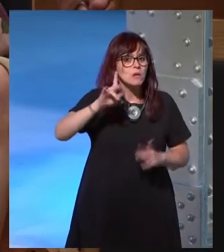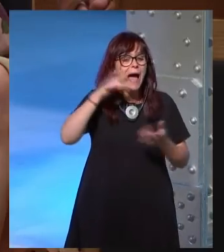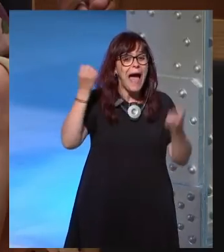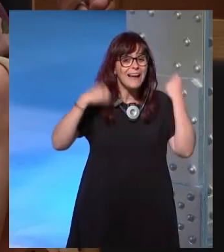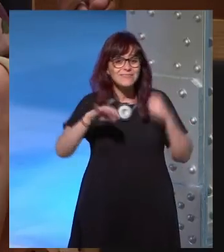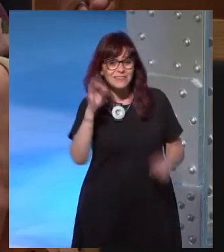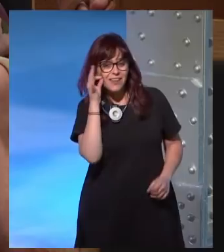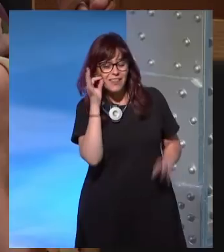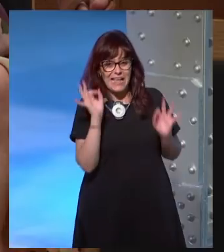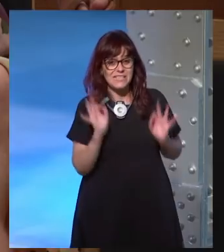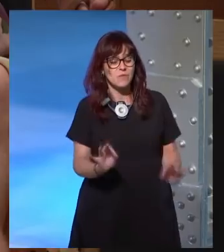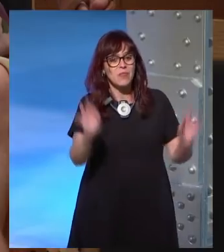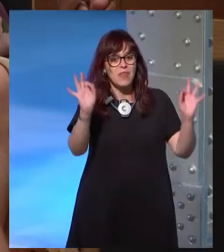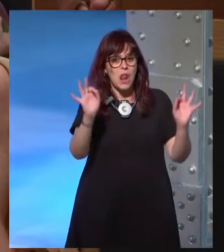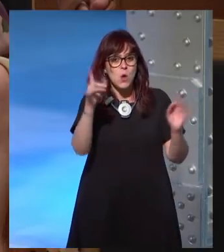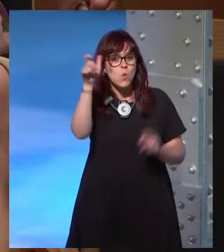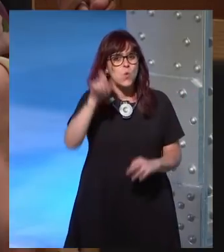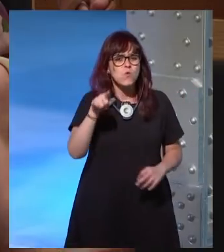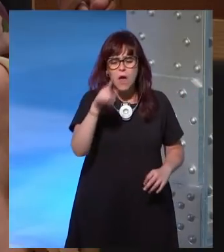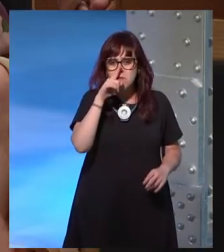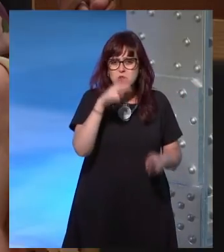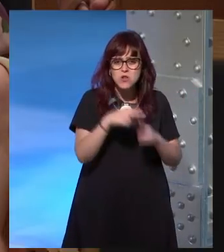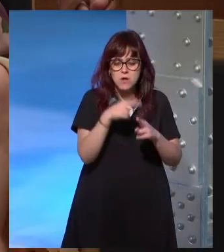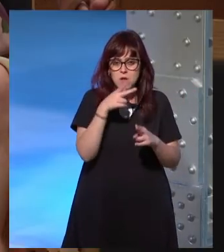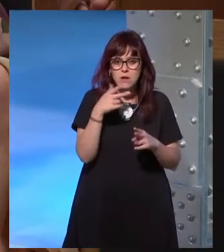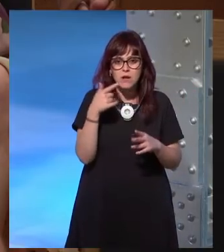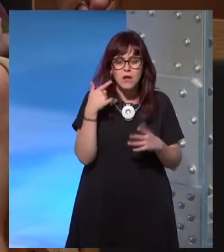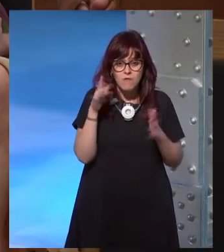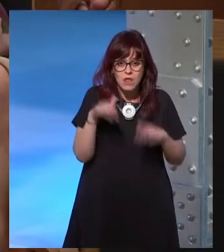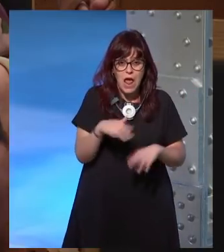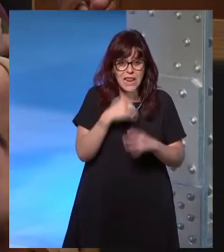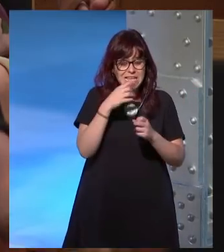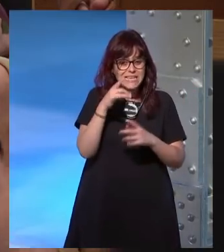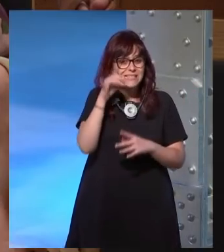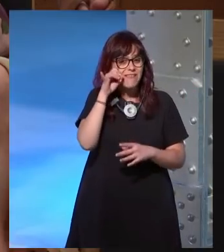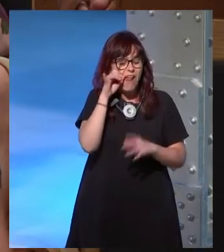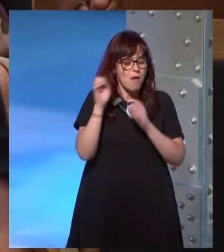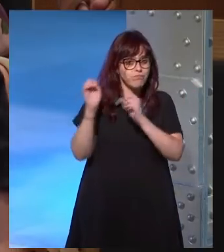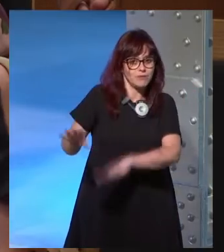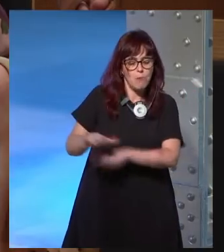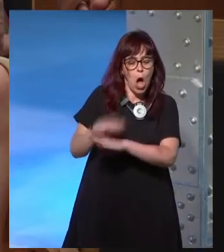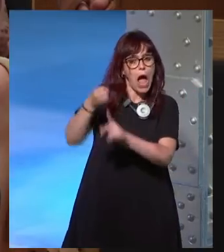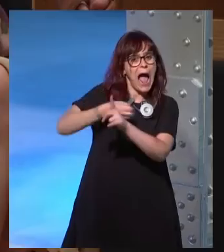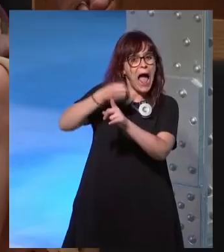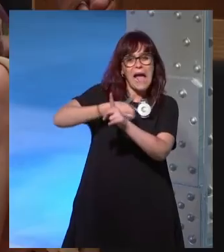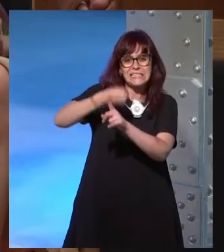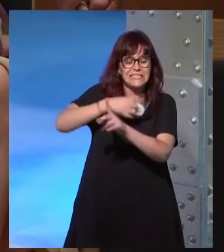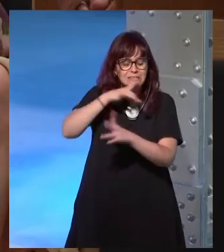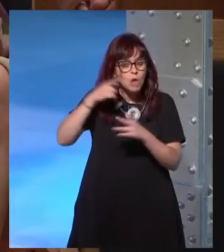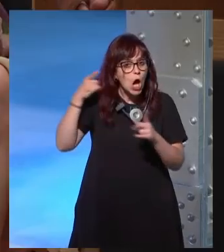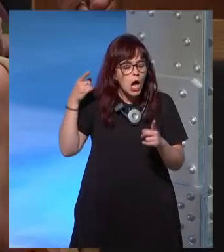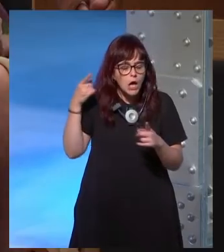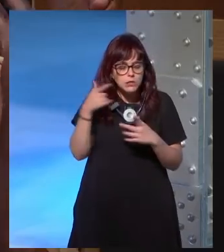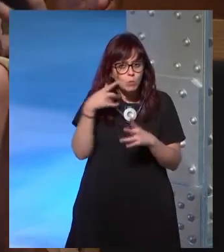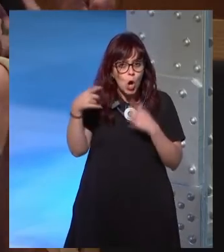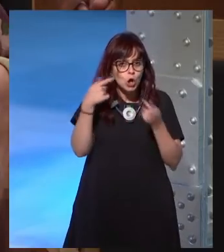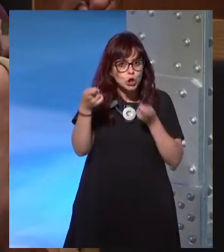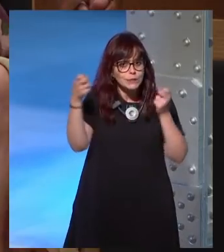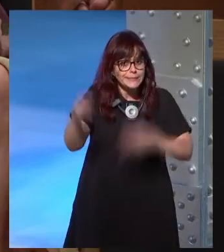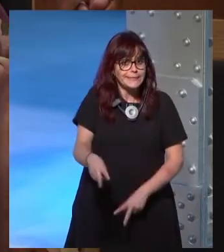harassment against the director and the actresses. Kinami Trana has had to